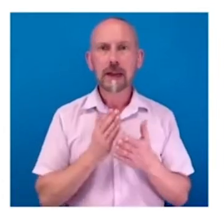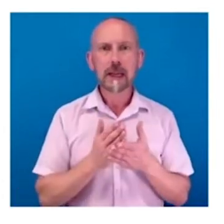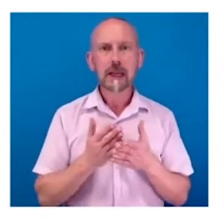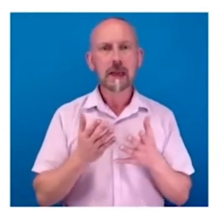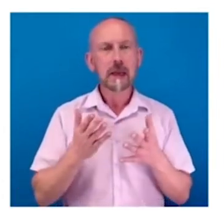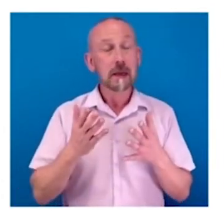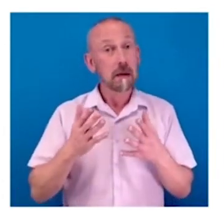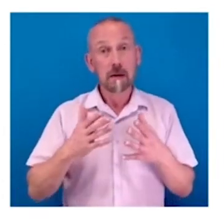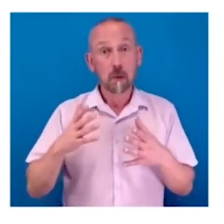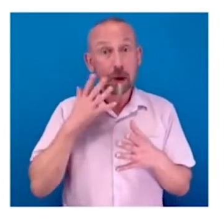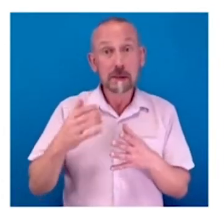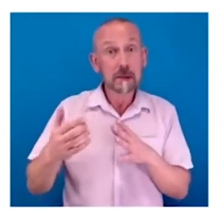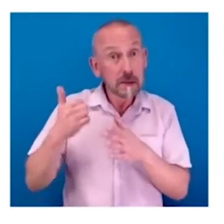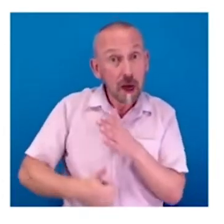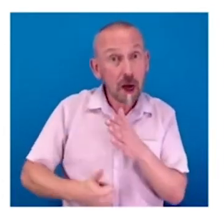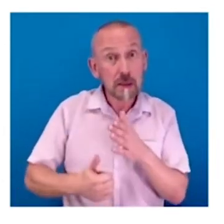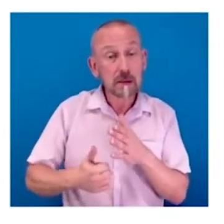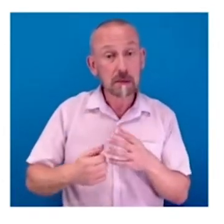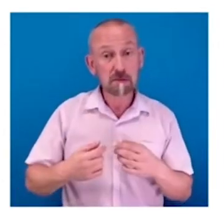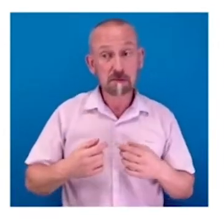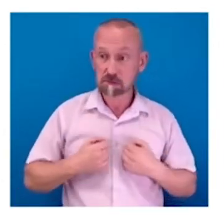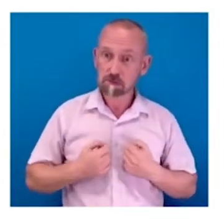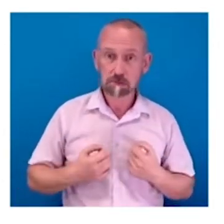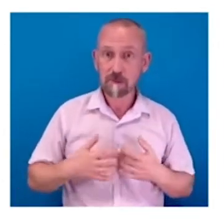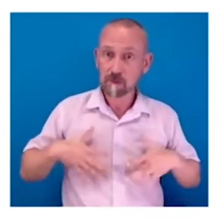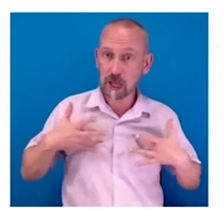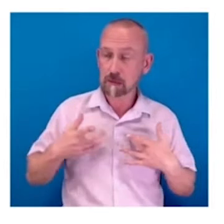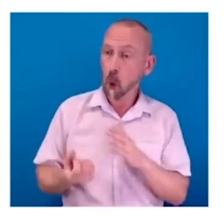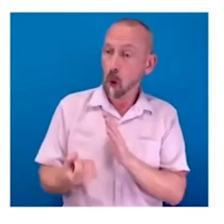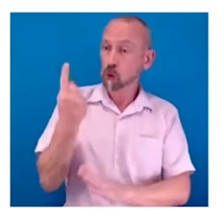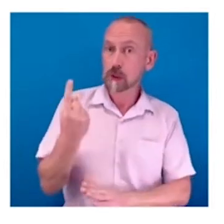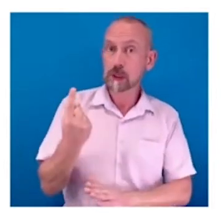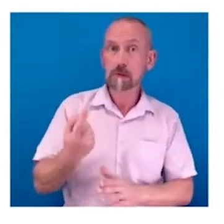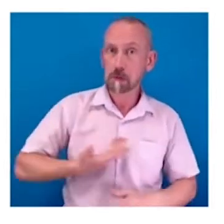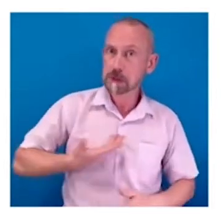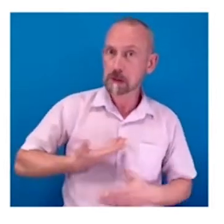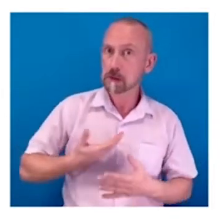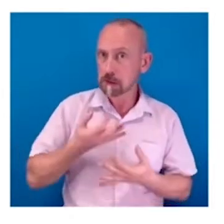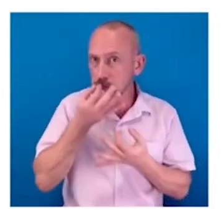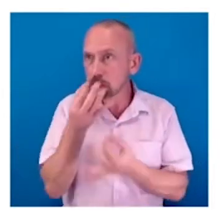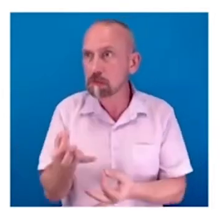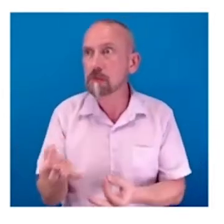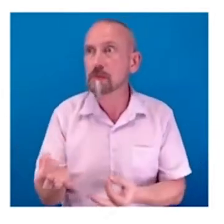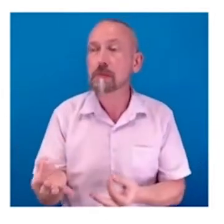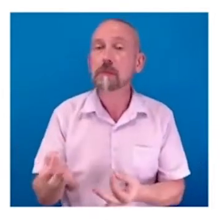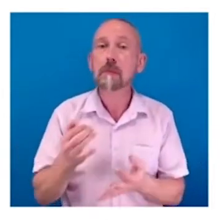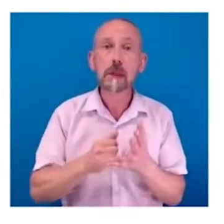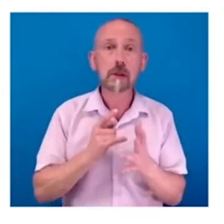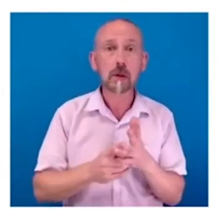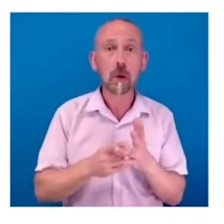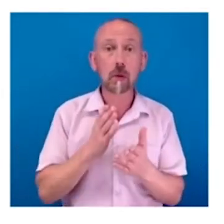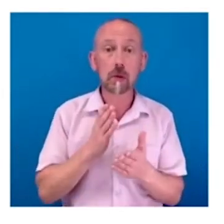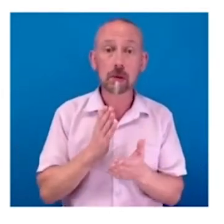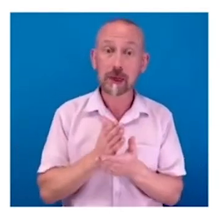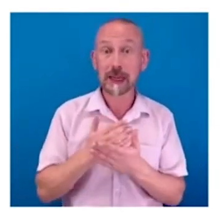as a business opportunity for the technology that we had. And then we have had the opportunity and the fortune